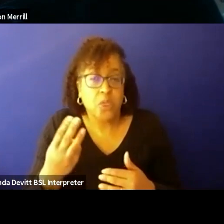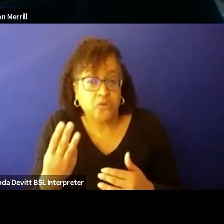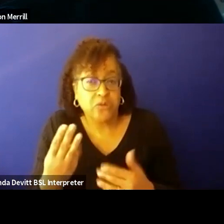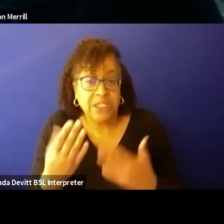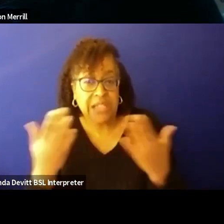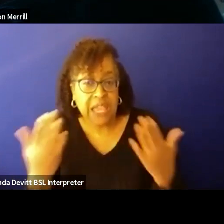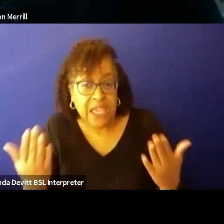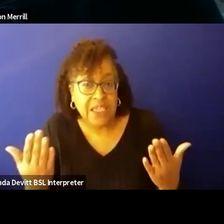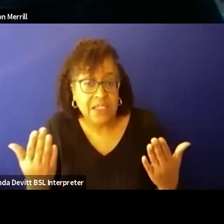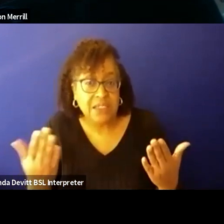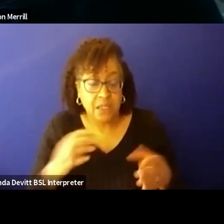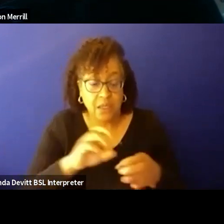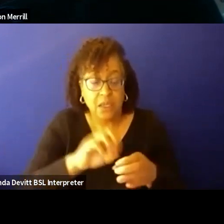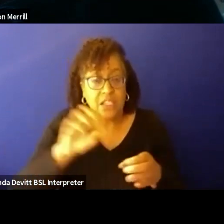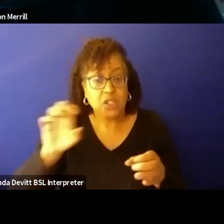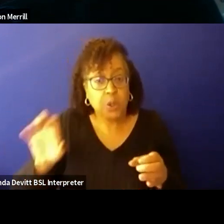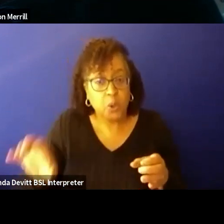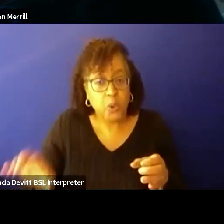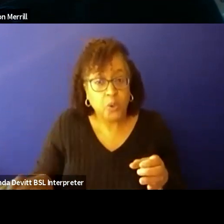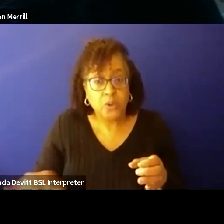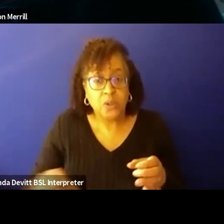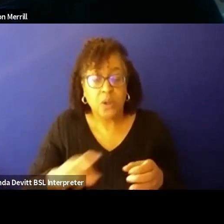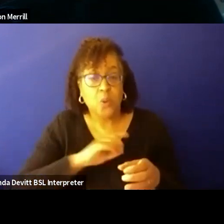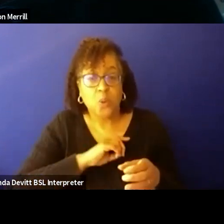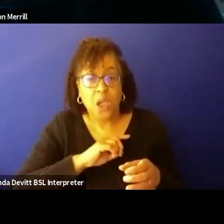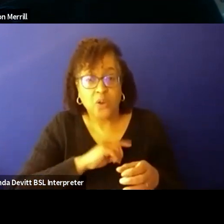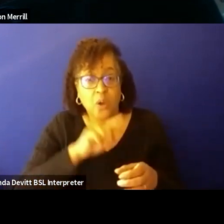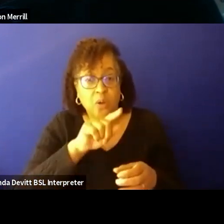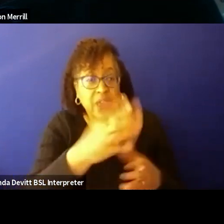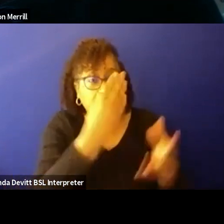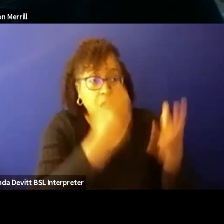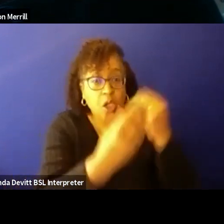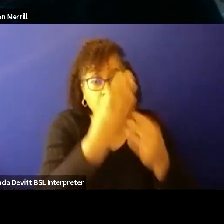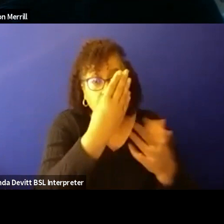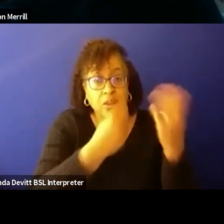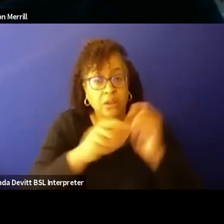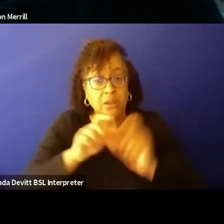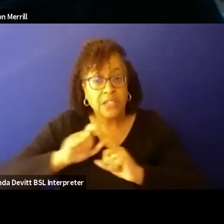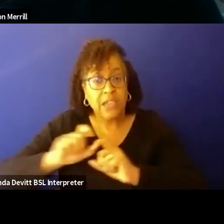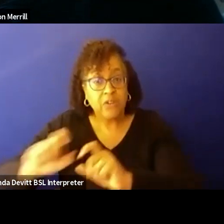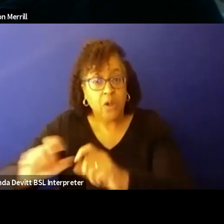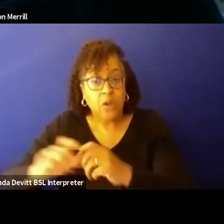lesson or they will be back behind to catch up with other children.